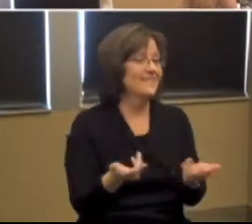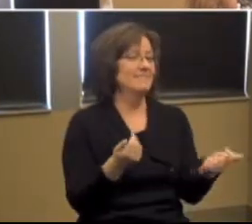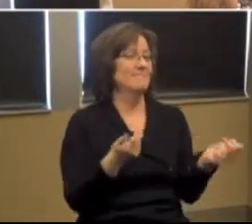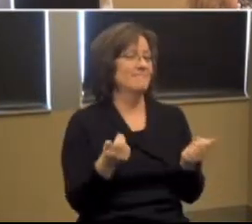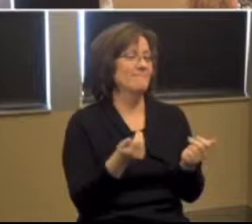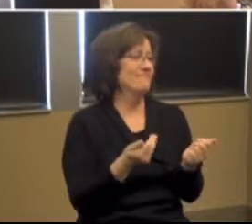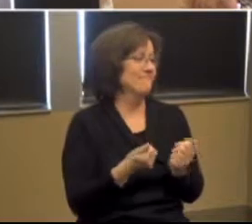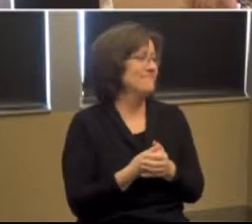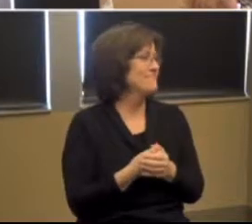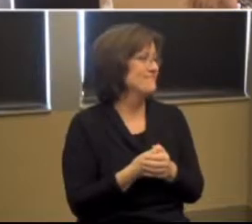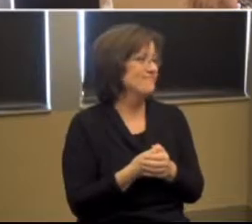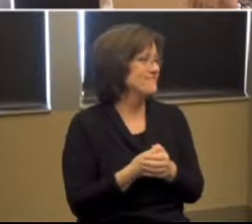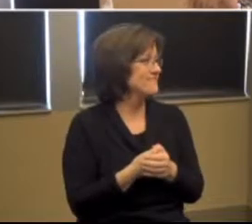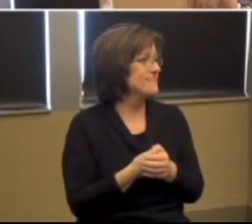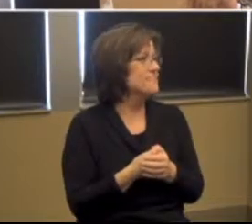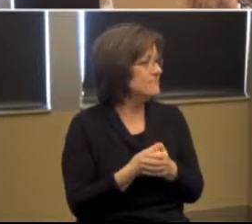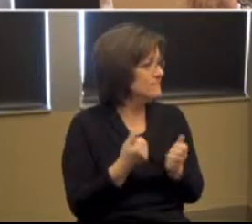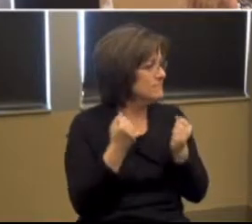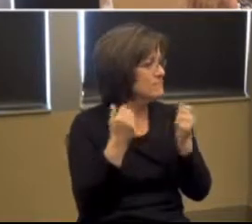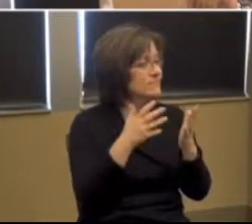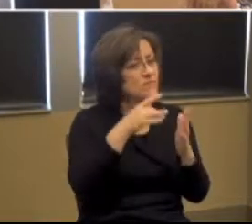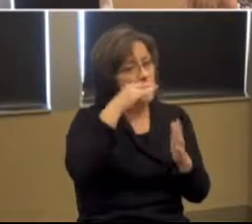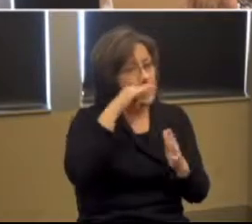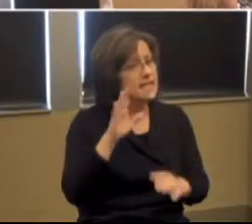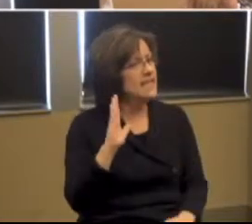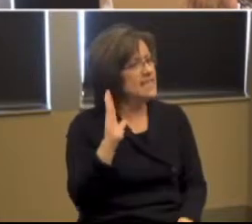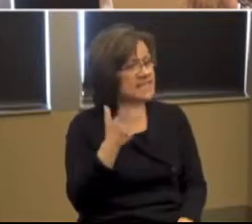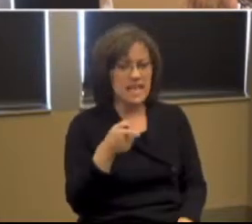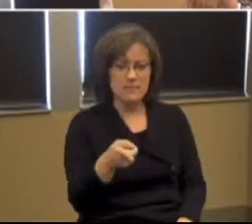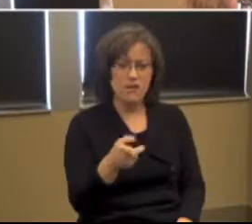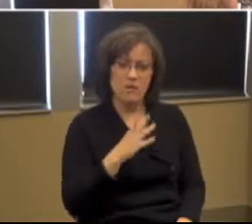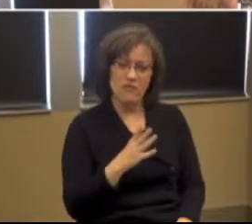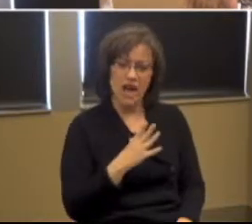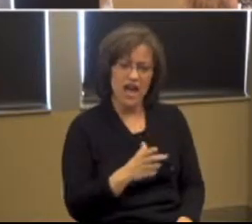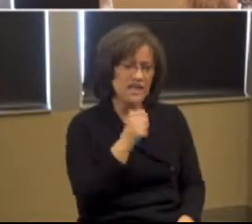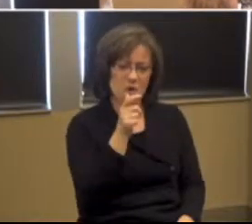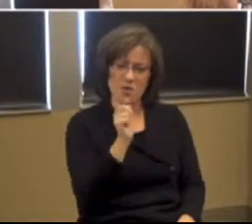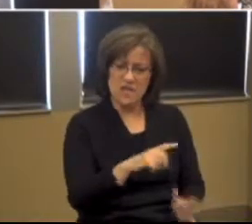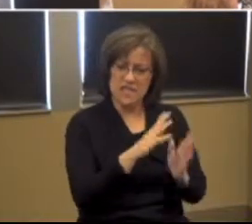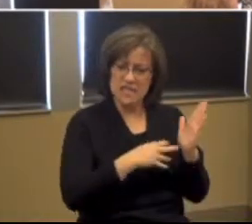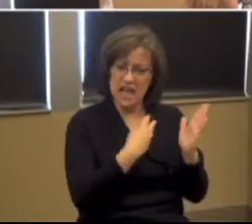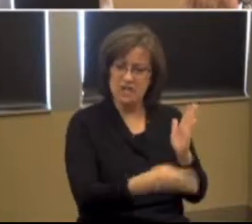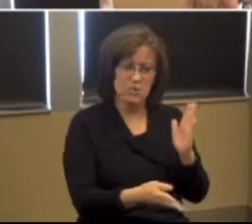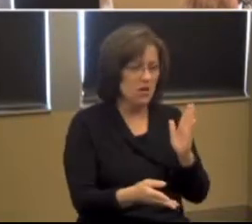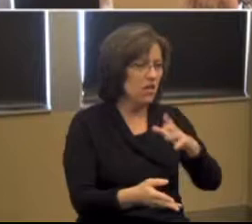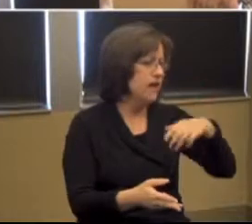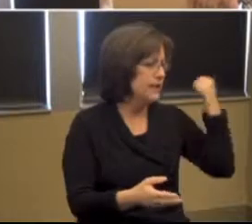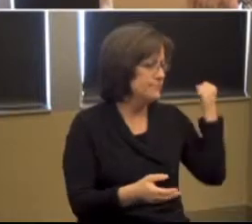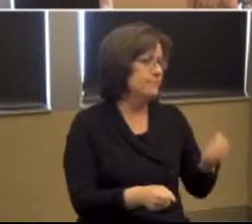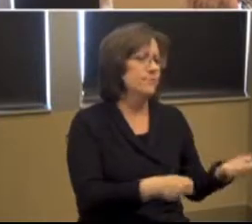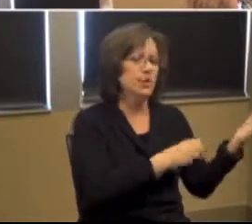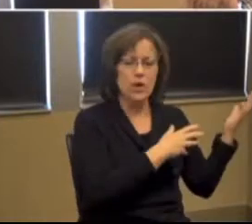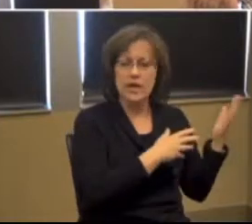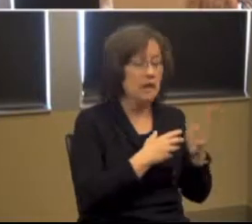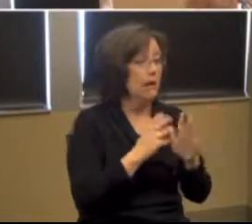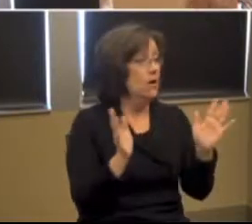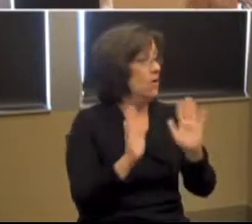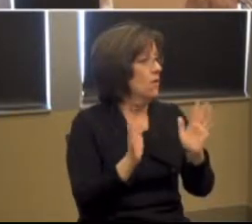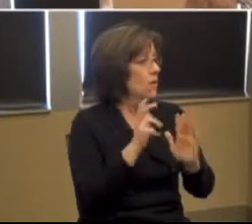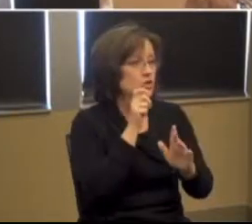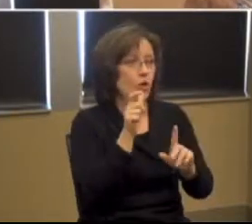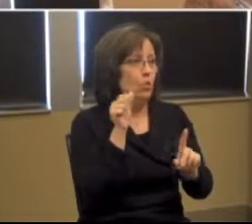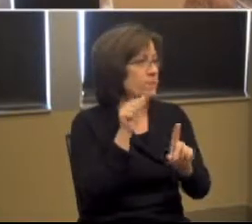So a lot of kids look like they don't need a schedule, but don't be fooled by that. And just